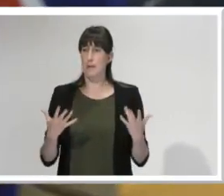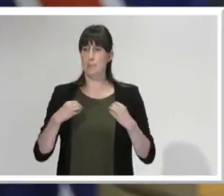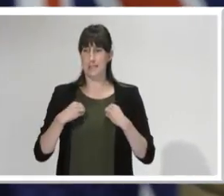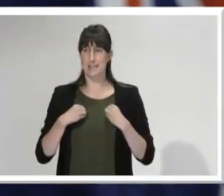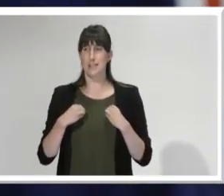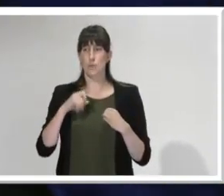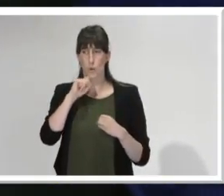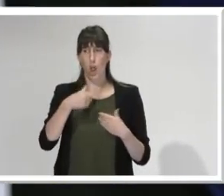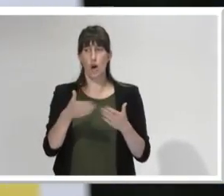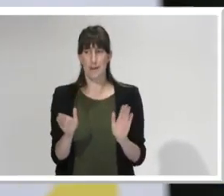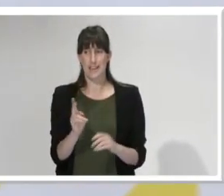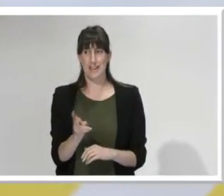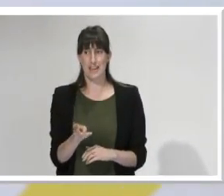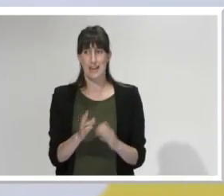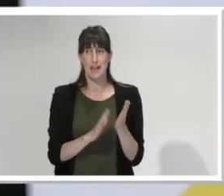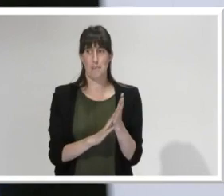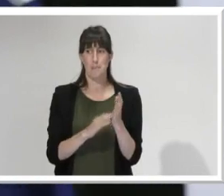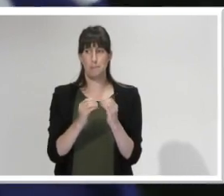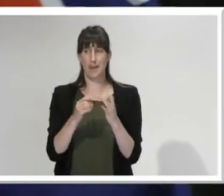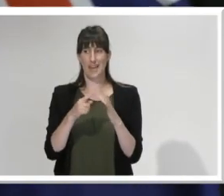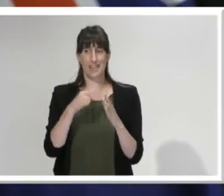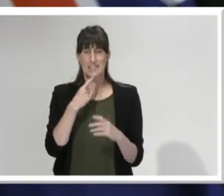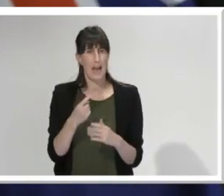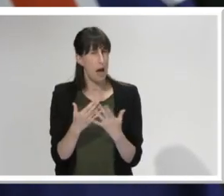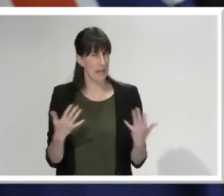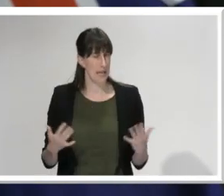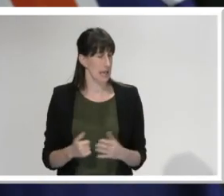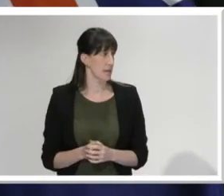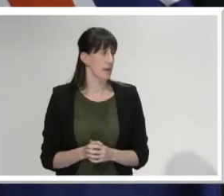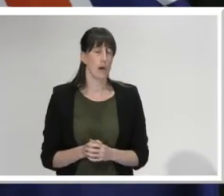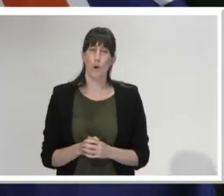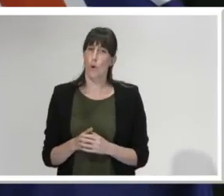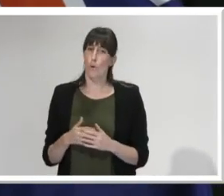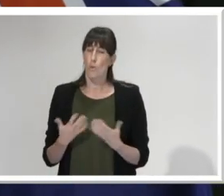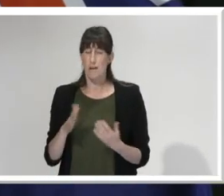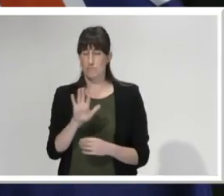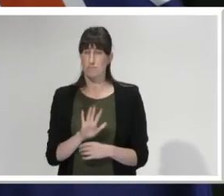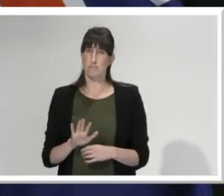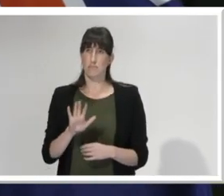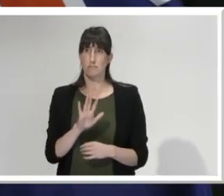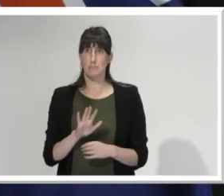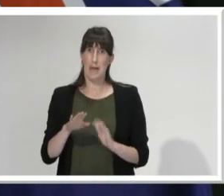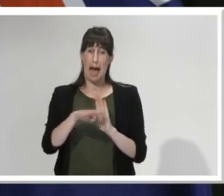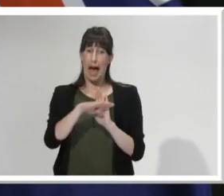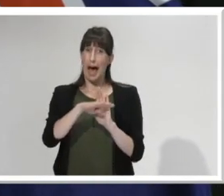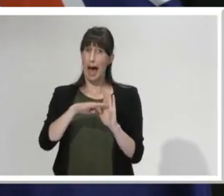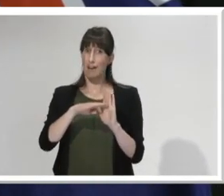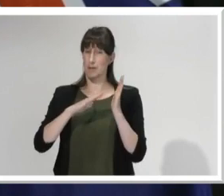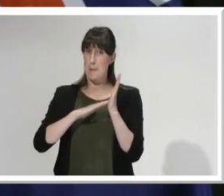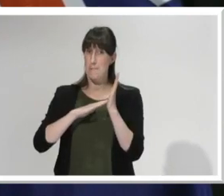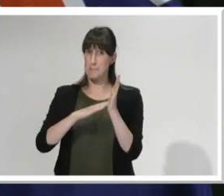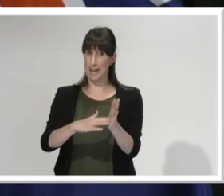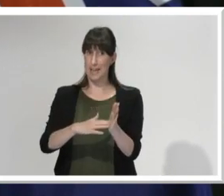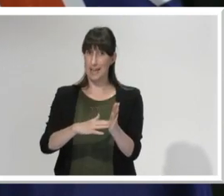I believe, of individuals rather than businesses. There's been assumptions made around roughly 500,000 New Zealanders potentially being out